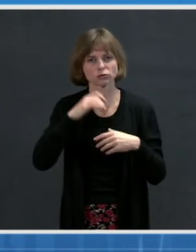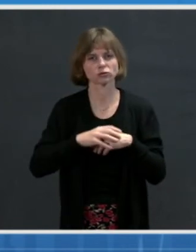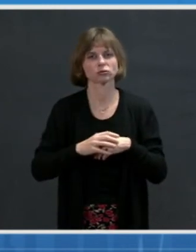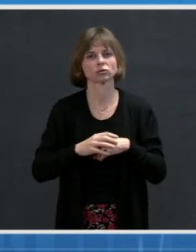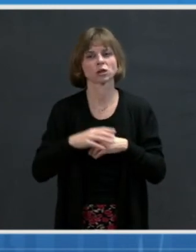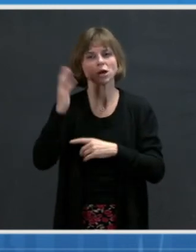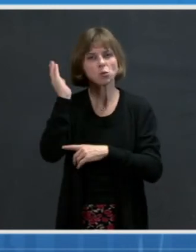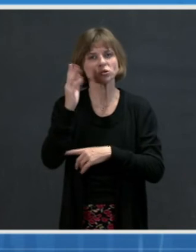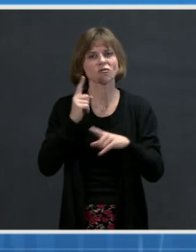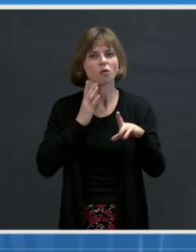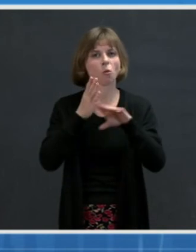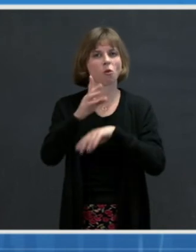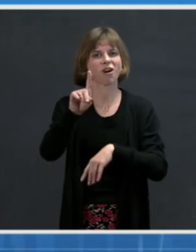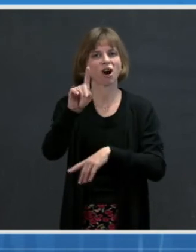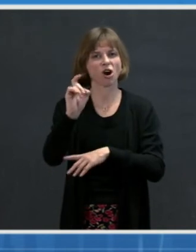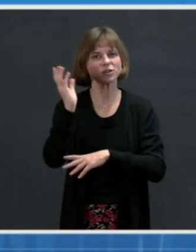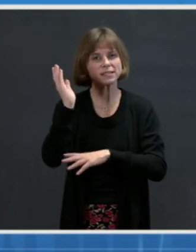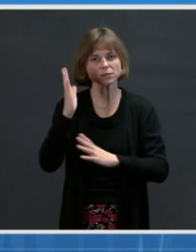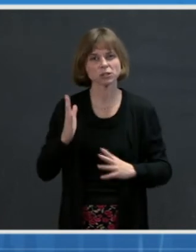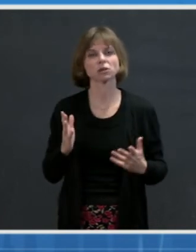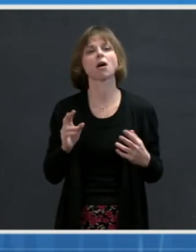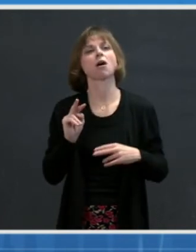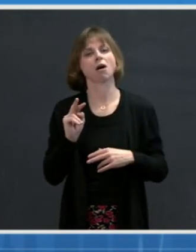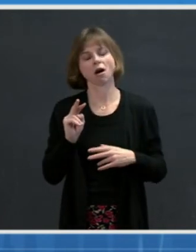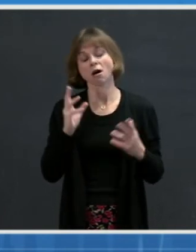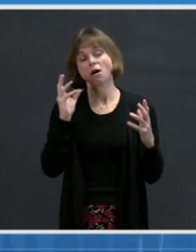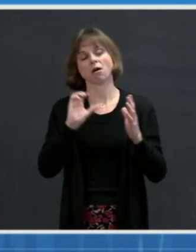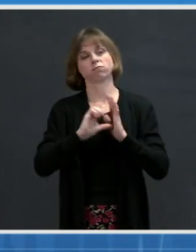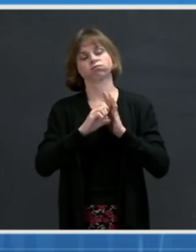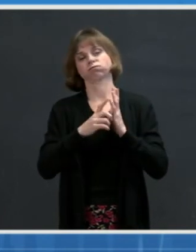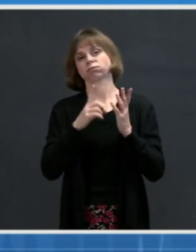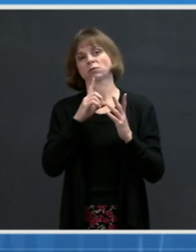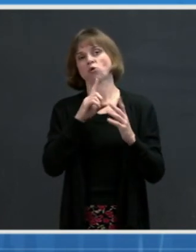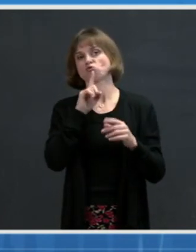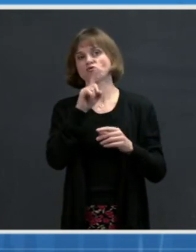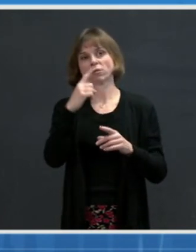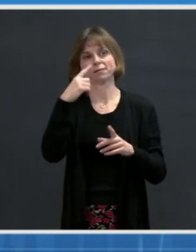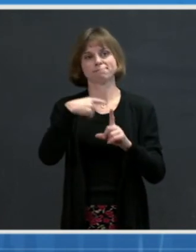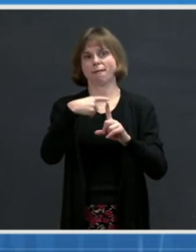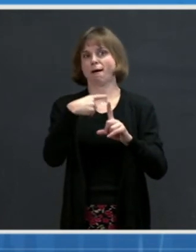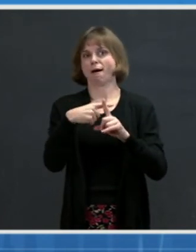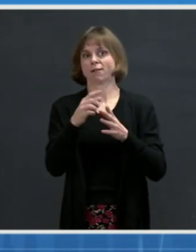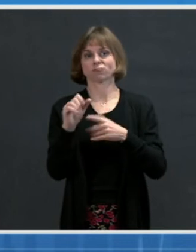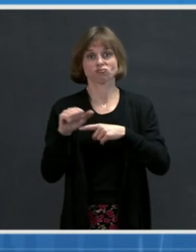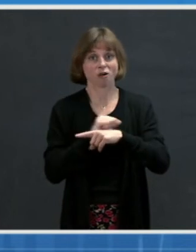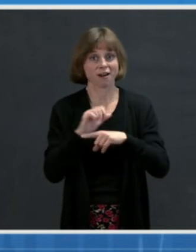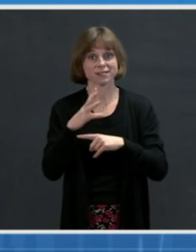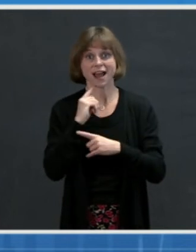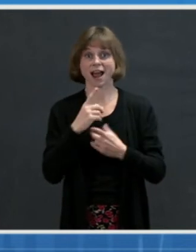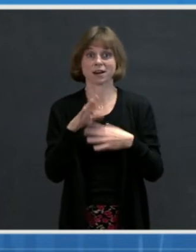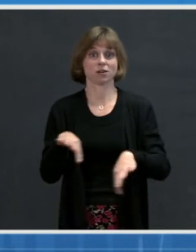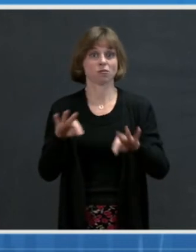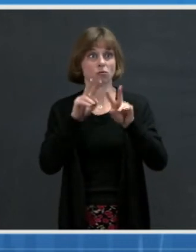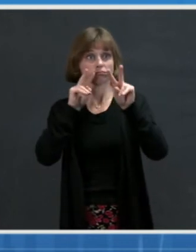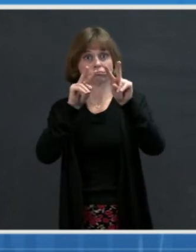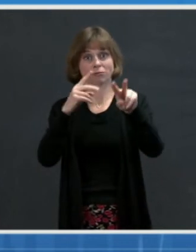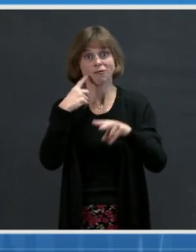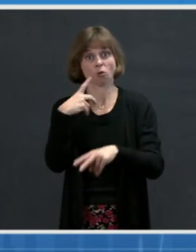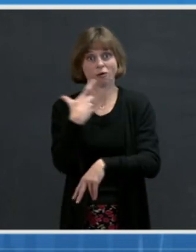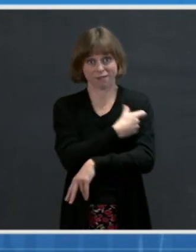speakers showcased promising practices and critical scientific information for those involved in vaccination efforts in